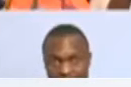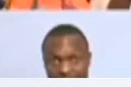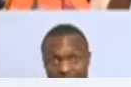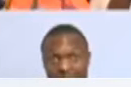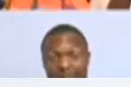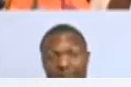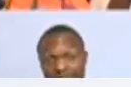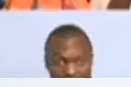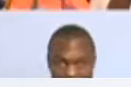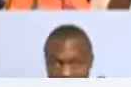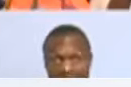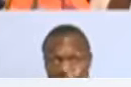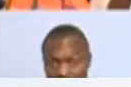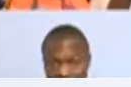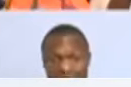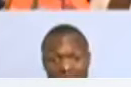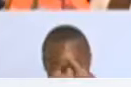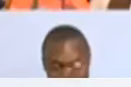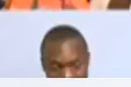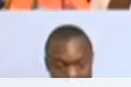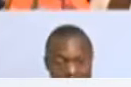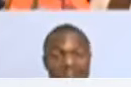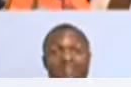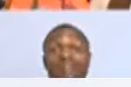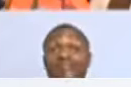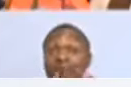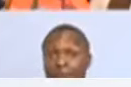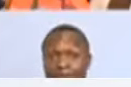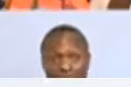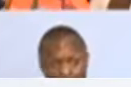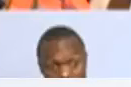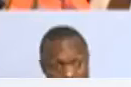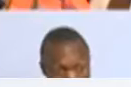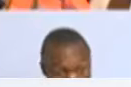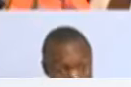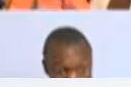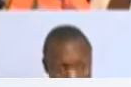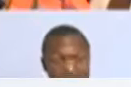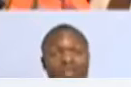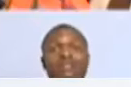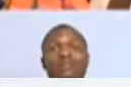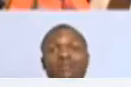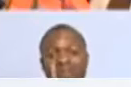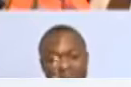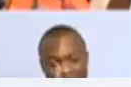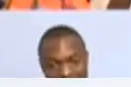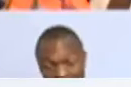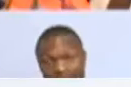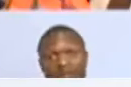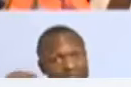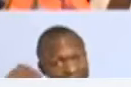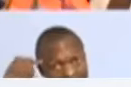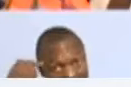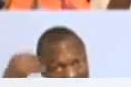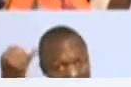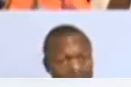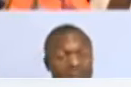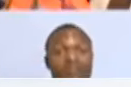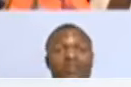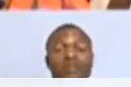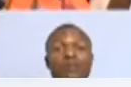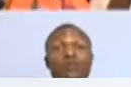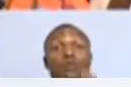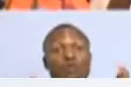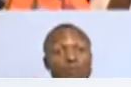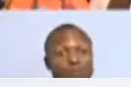parliament, this is important to you and your constituencies. Madam Speaker, government has introduced the community maize sales.